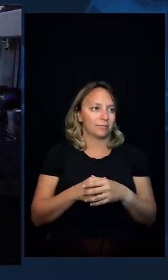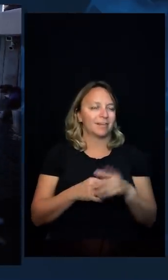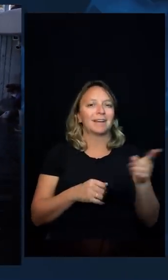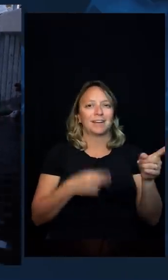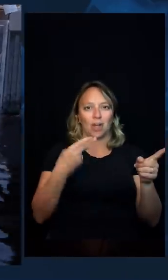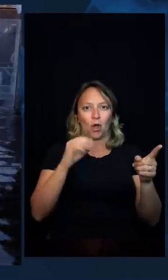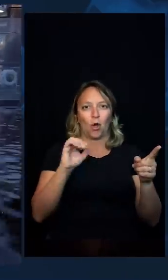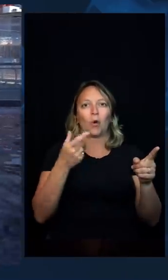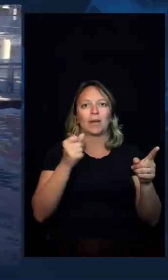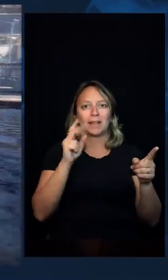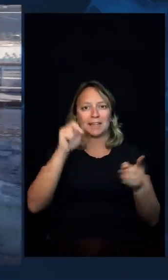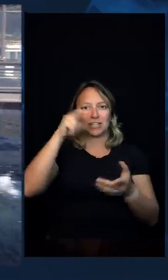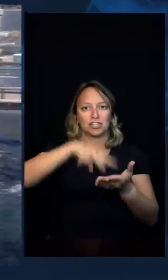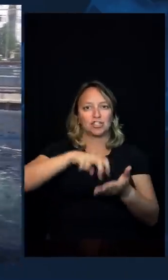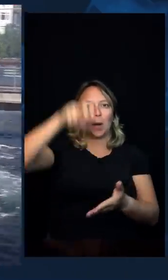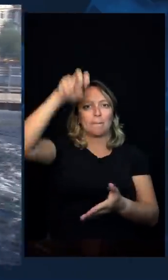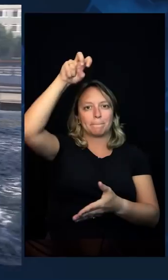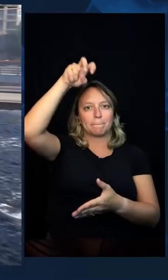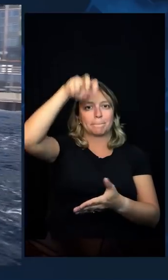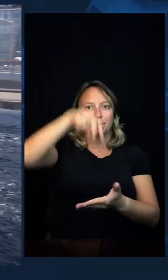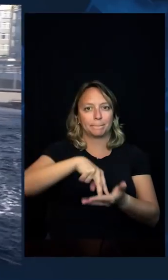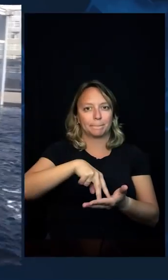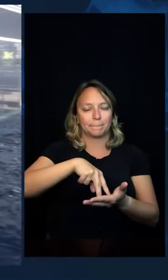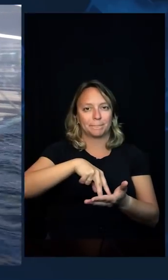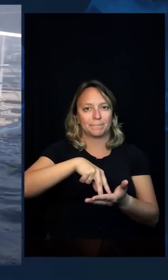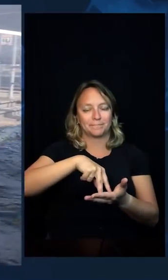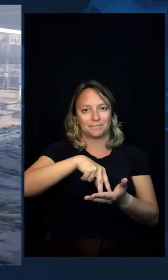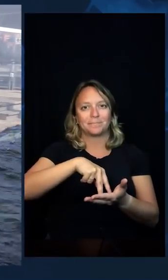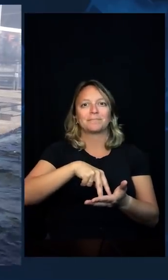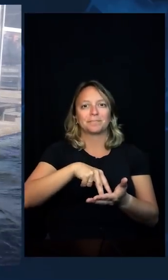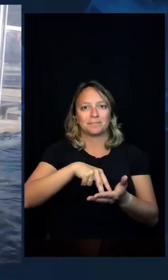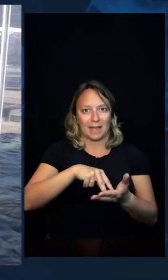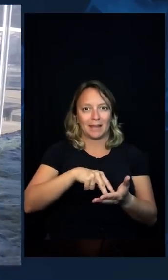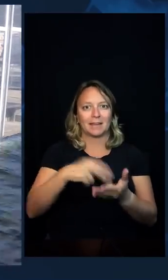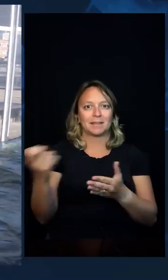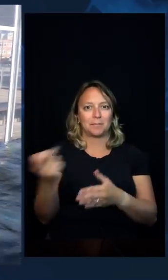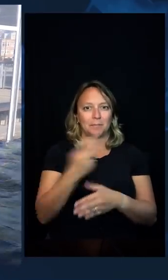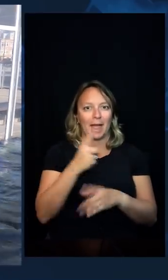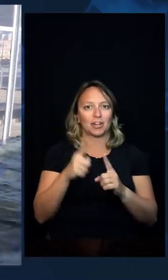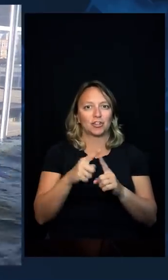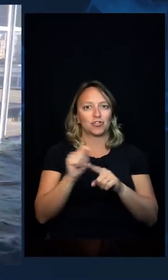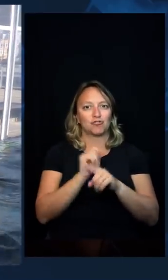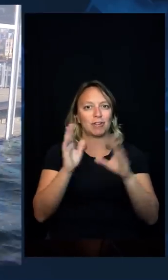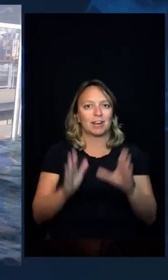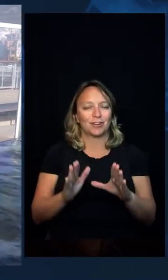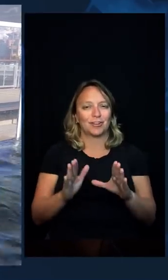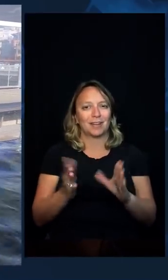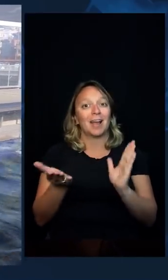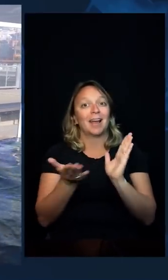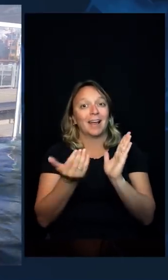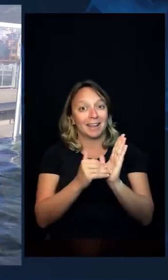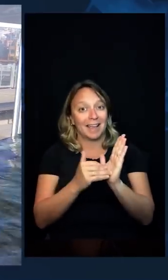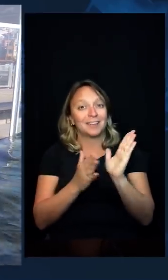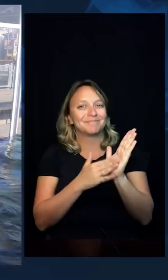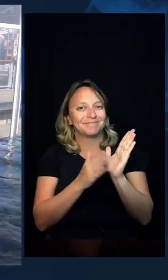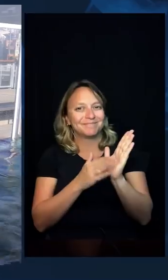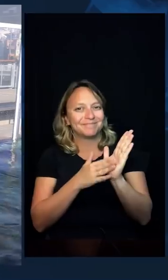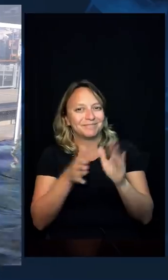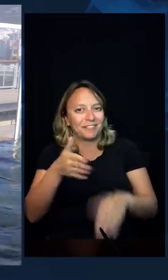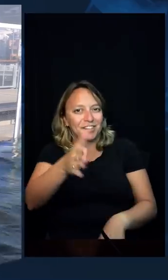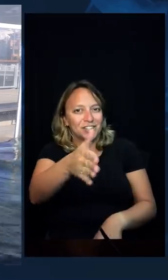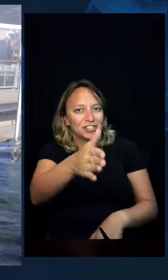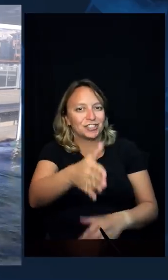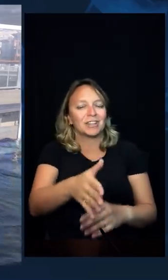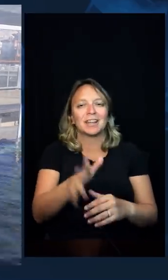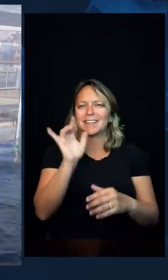Hogan jumped high up out of the water, touched the target pole, came right back to Caroline, and she rewards him again with a fish. That's